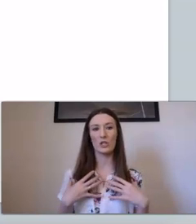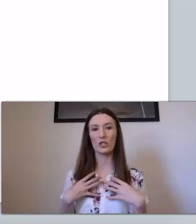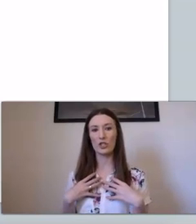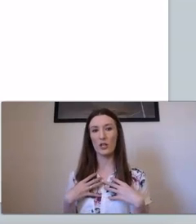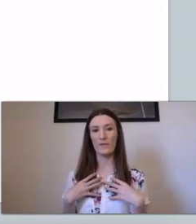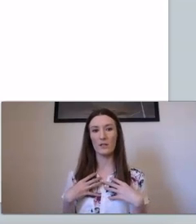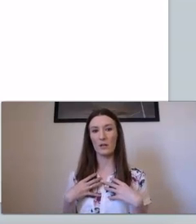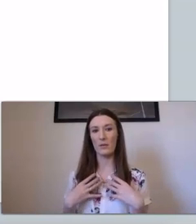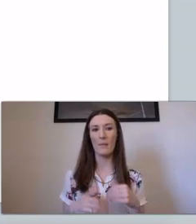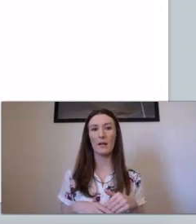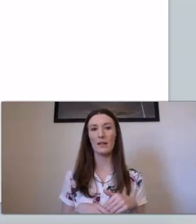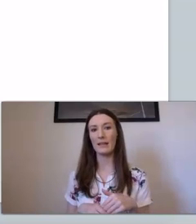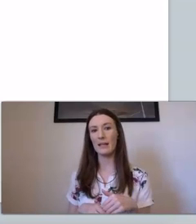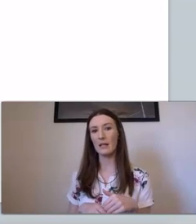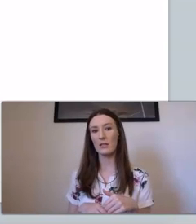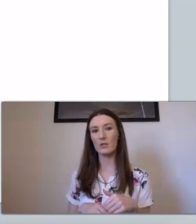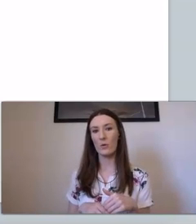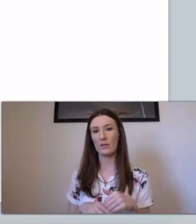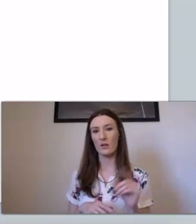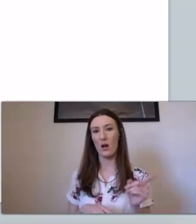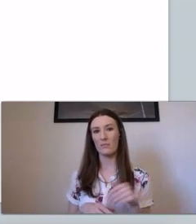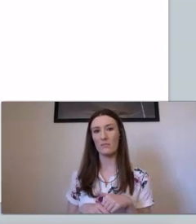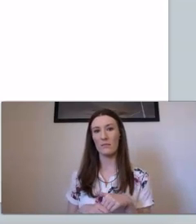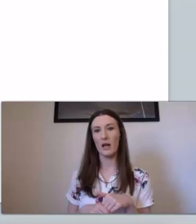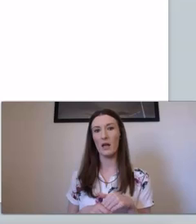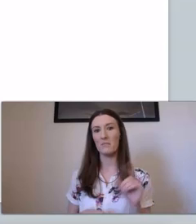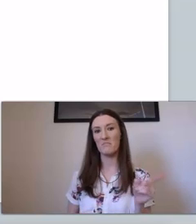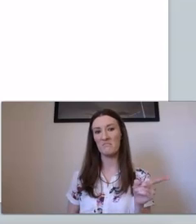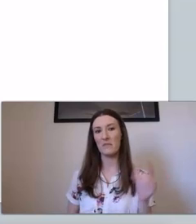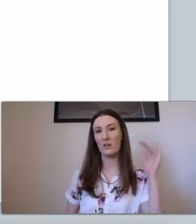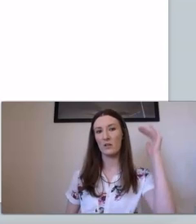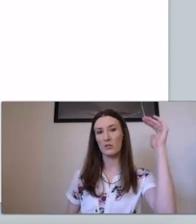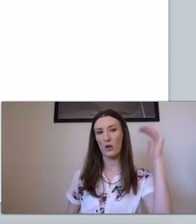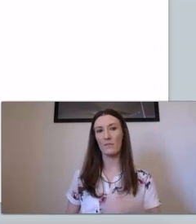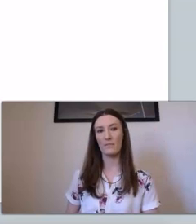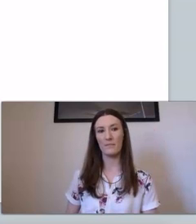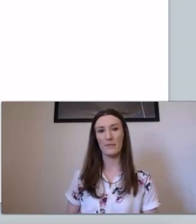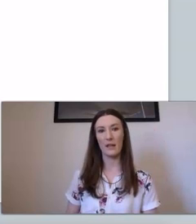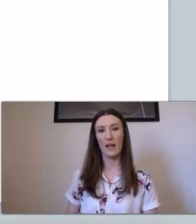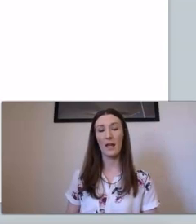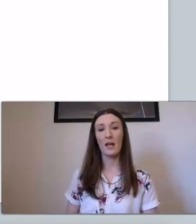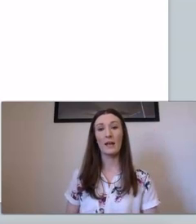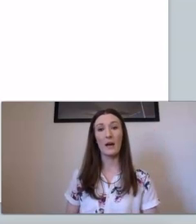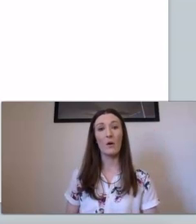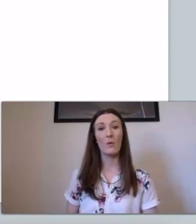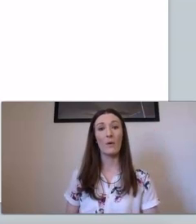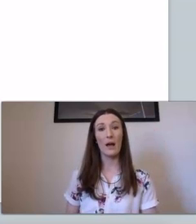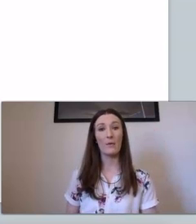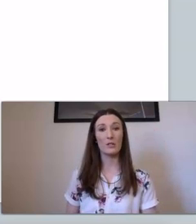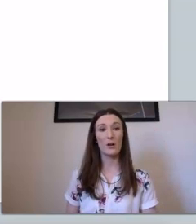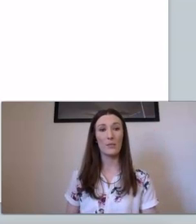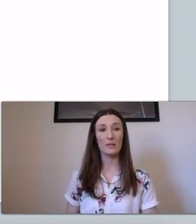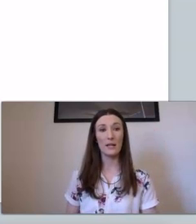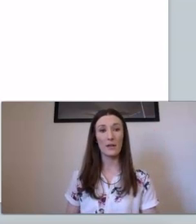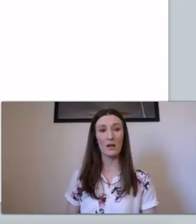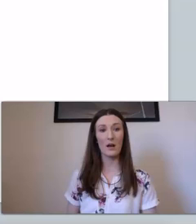to shift a little bit. I'm going to lean towards Scott, okay? Tall, okay? Now, when I